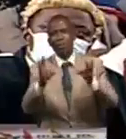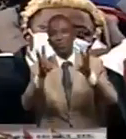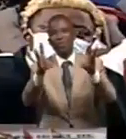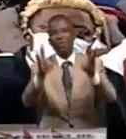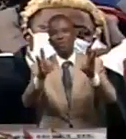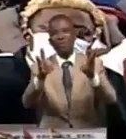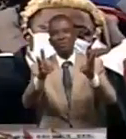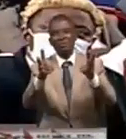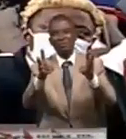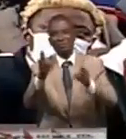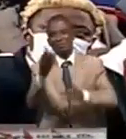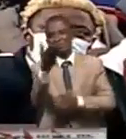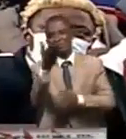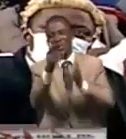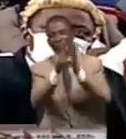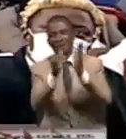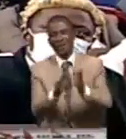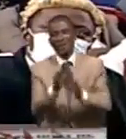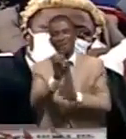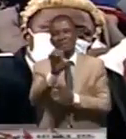to him